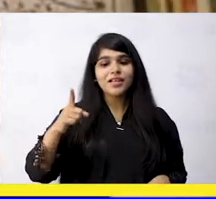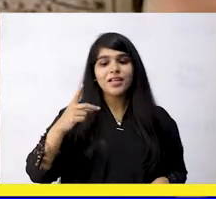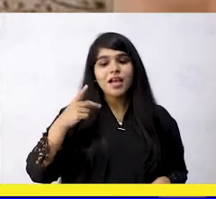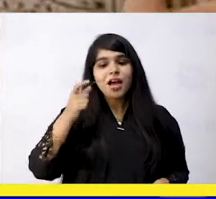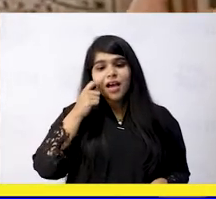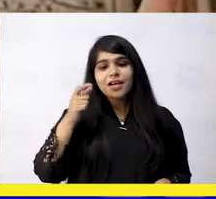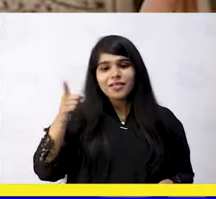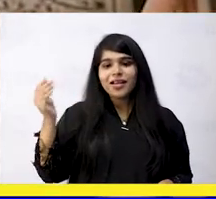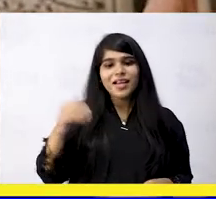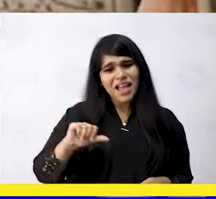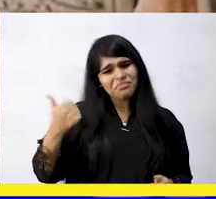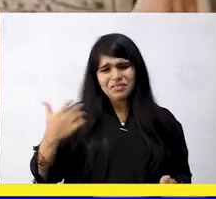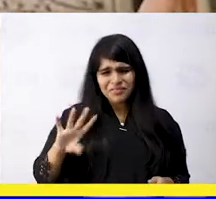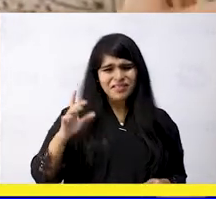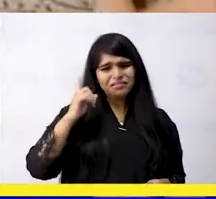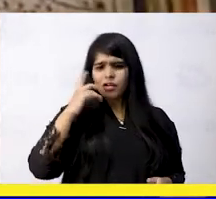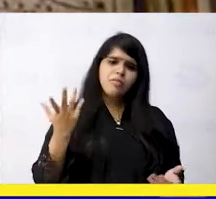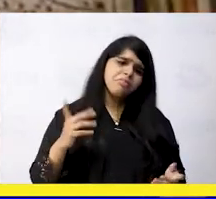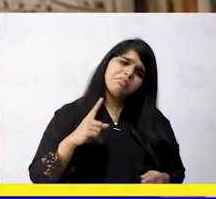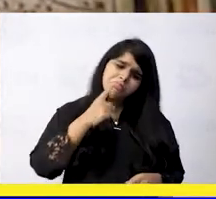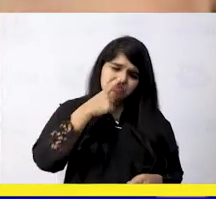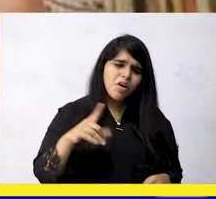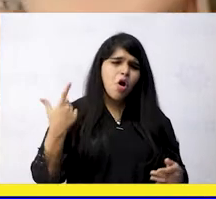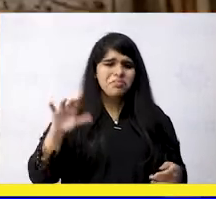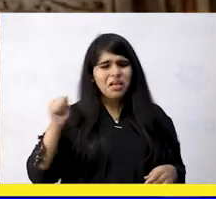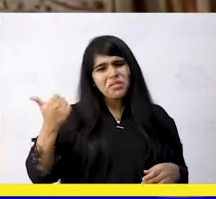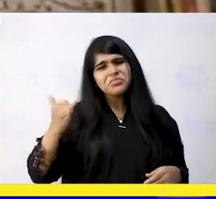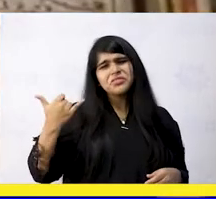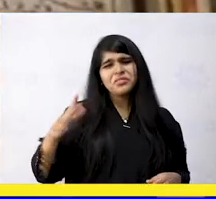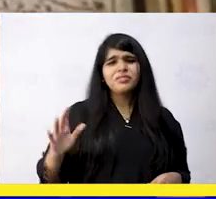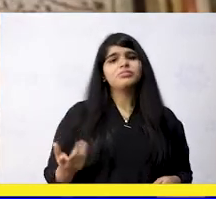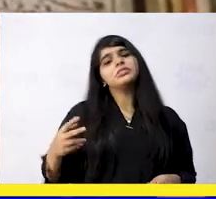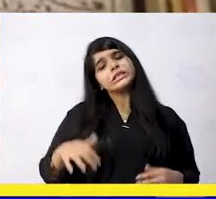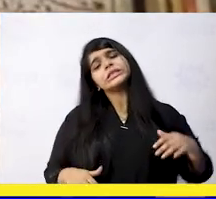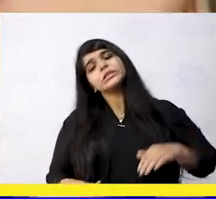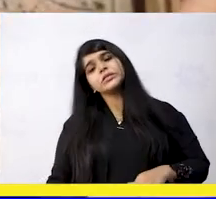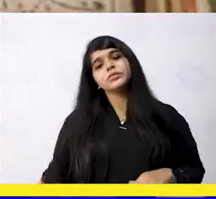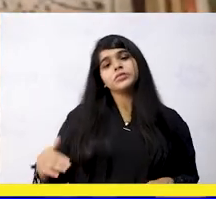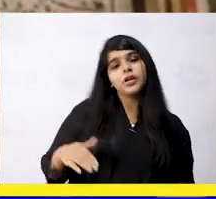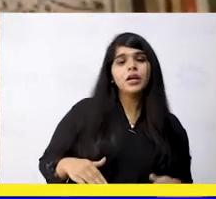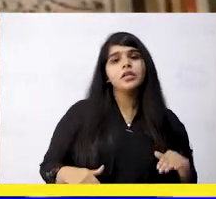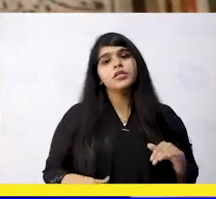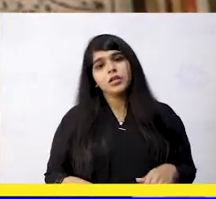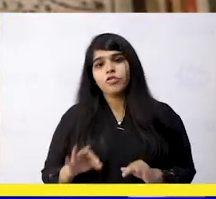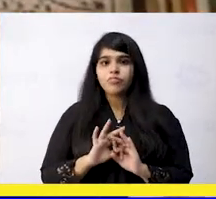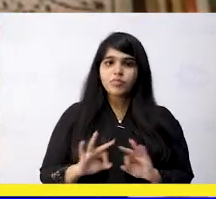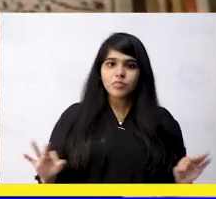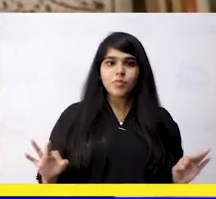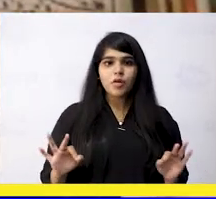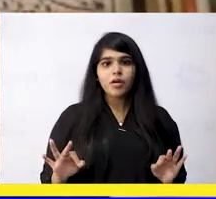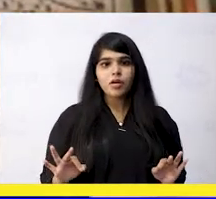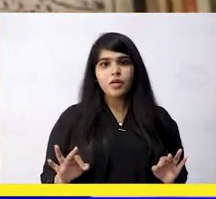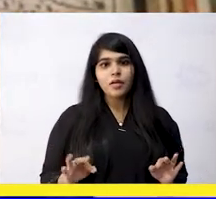the hare had probably already won the race, but he didn't care. He still had to finish the race. He wasn't going to leave it halfway